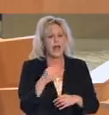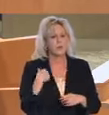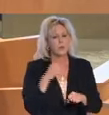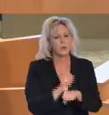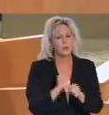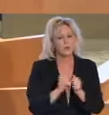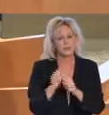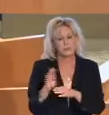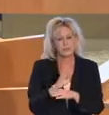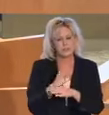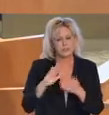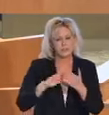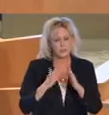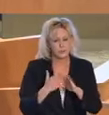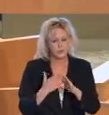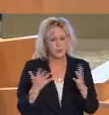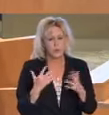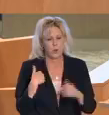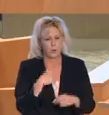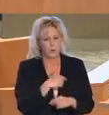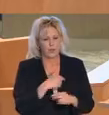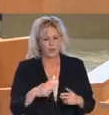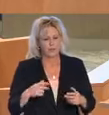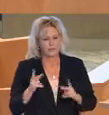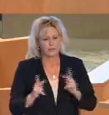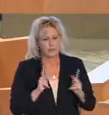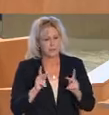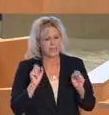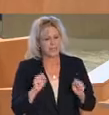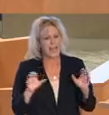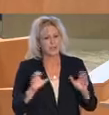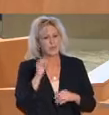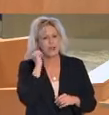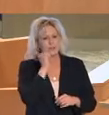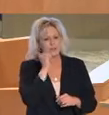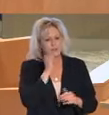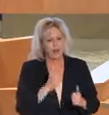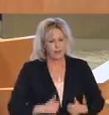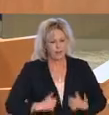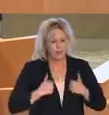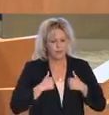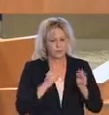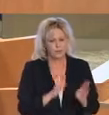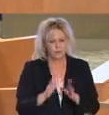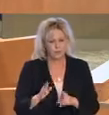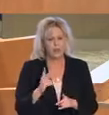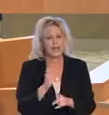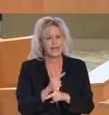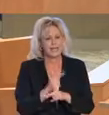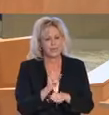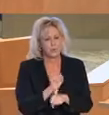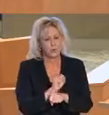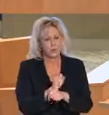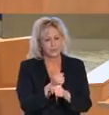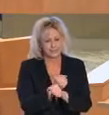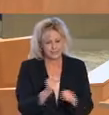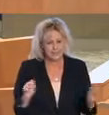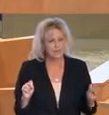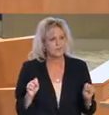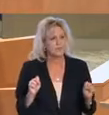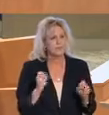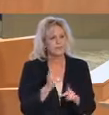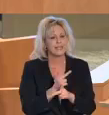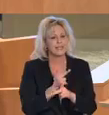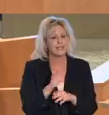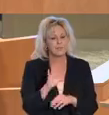with our business community and the things that we as residents are going to start doing our daily lives again to be prepared and keep their workforce safe and to keep